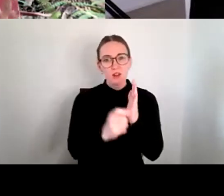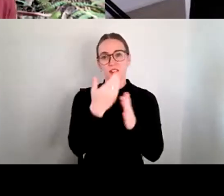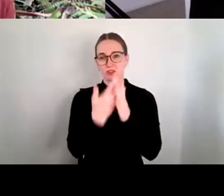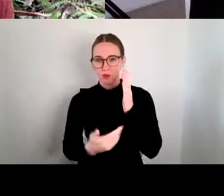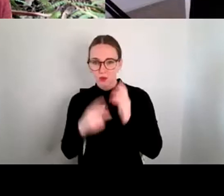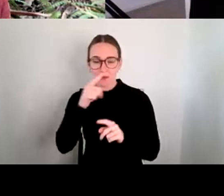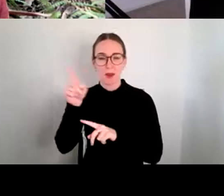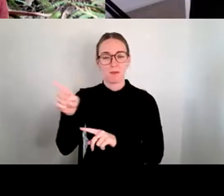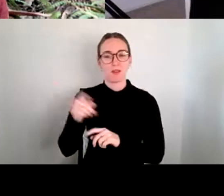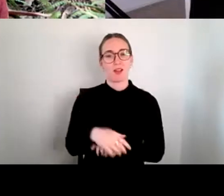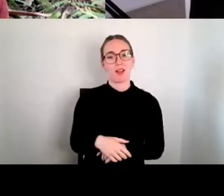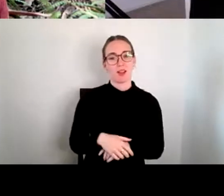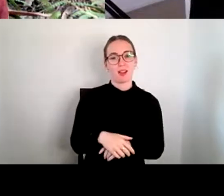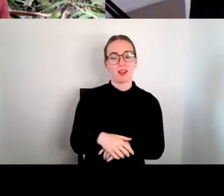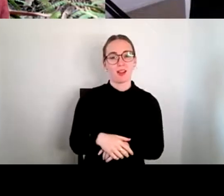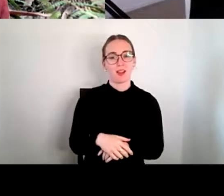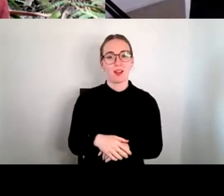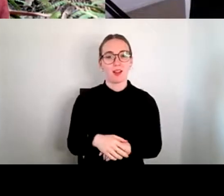Whilst it's not so much